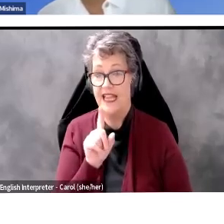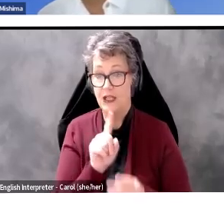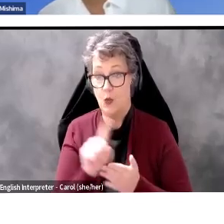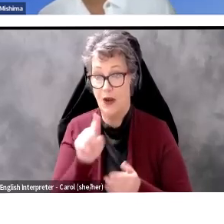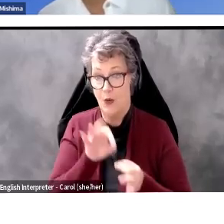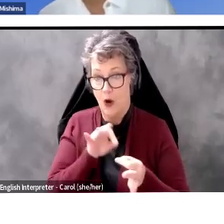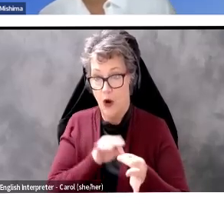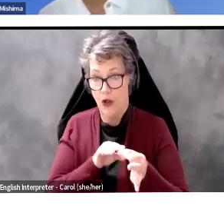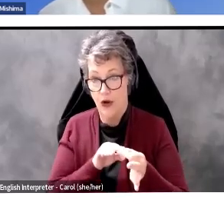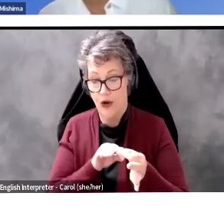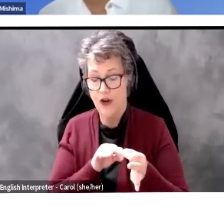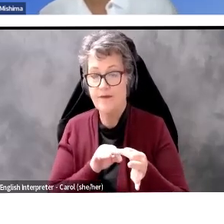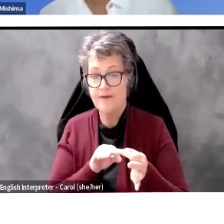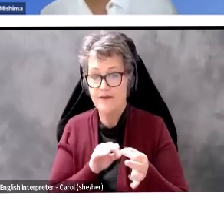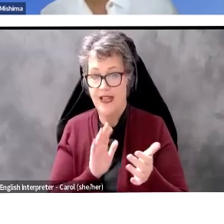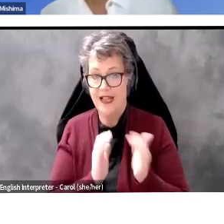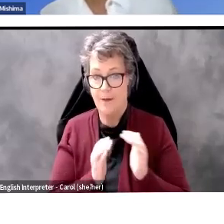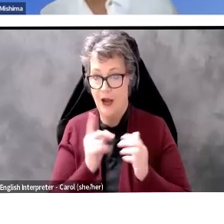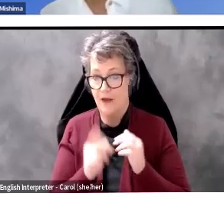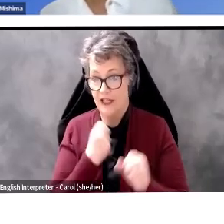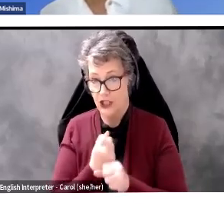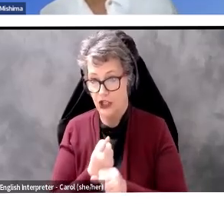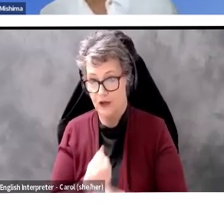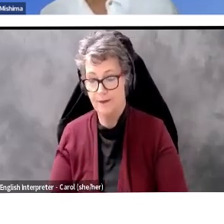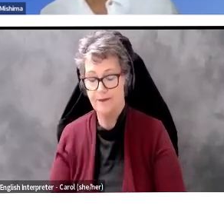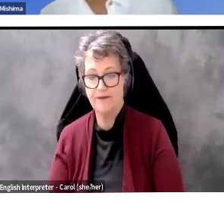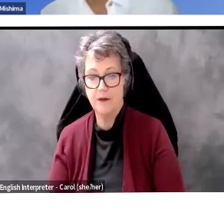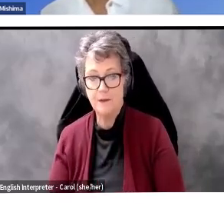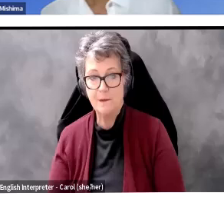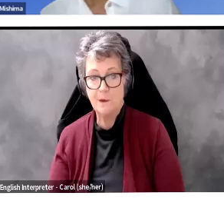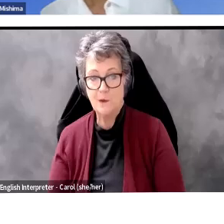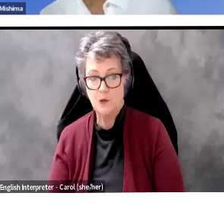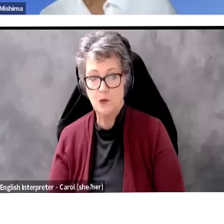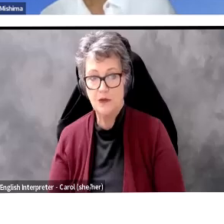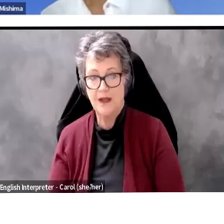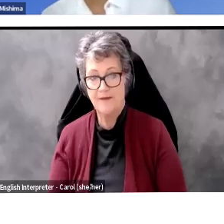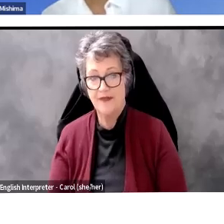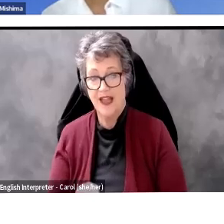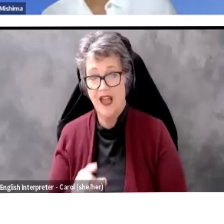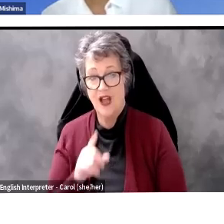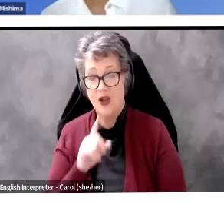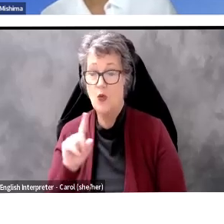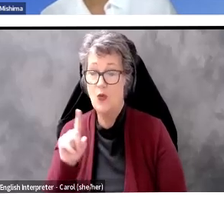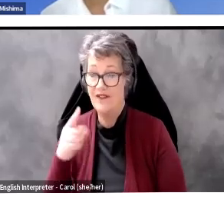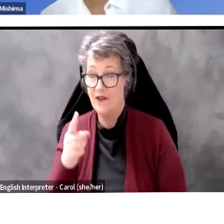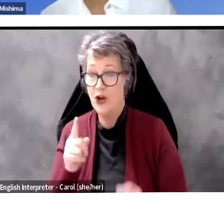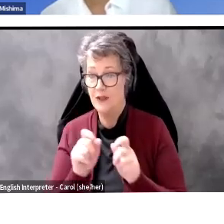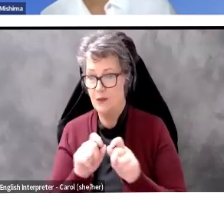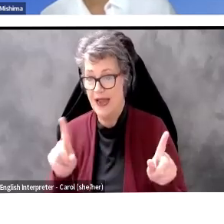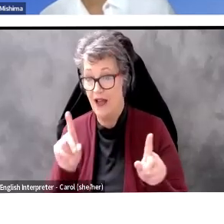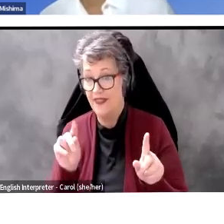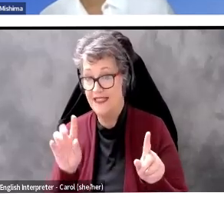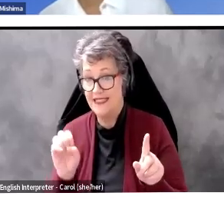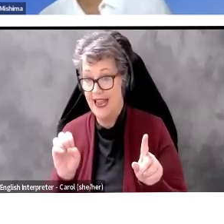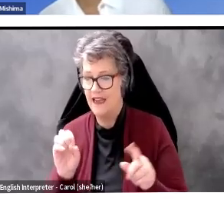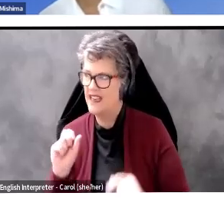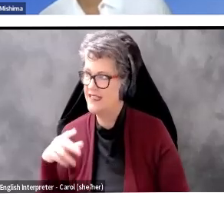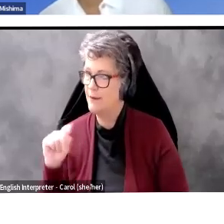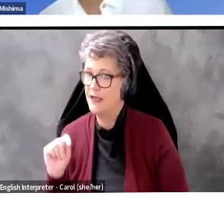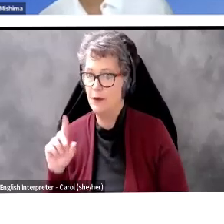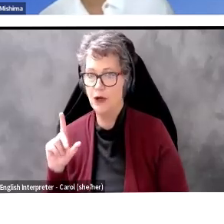earlier than it is this year. And we actually first put this date out there in September